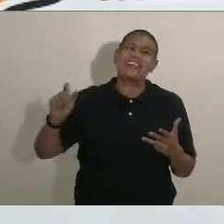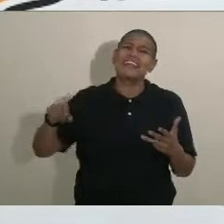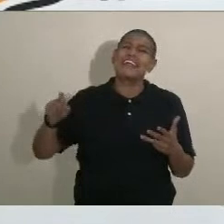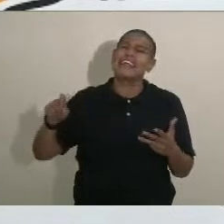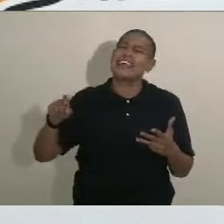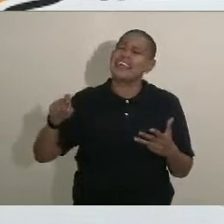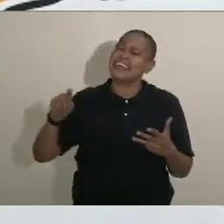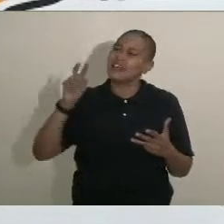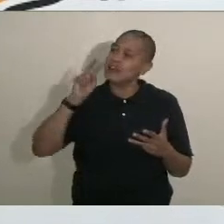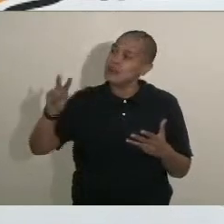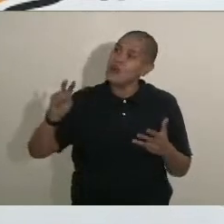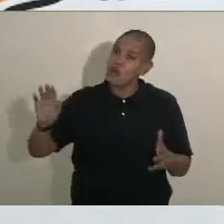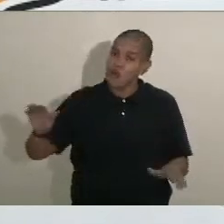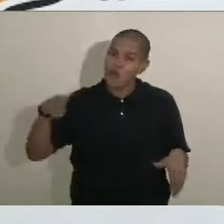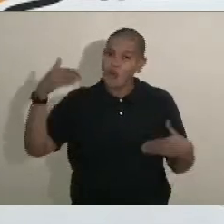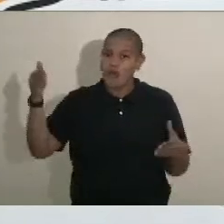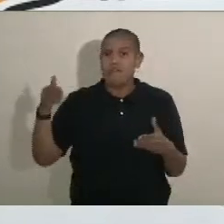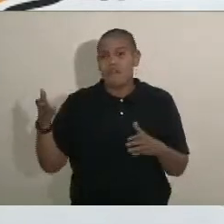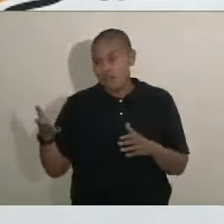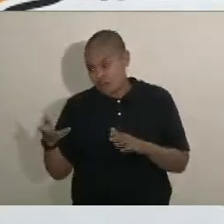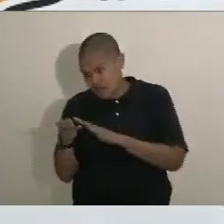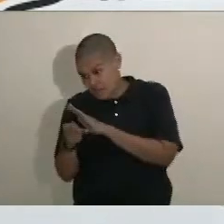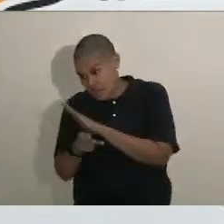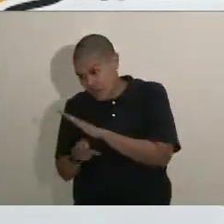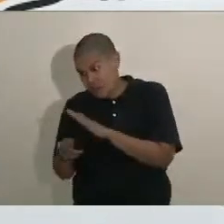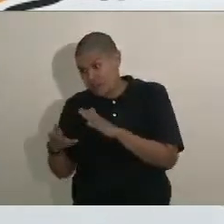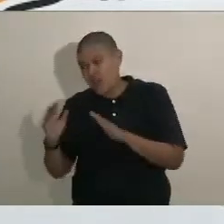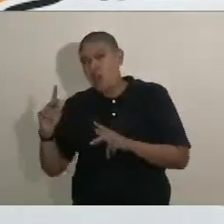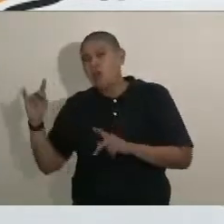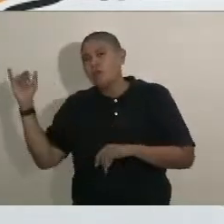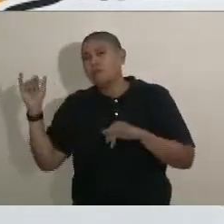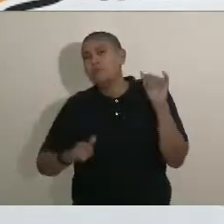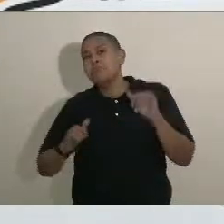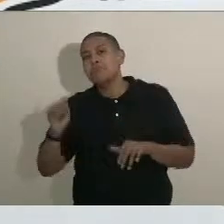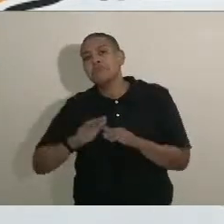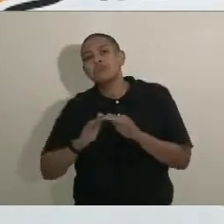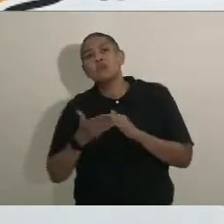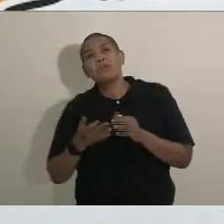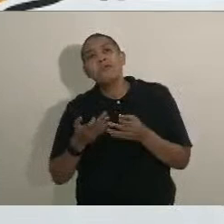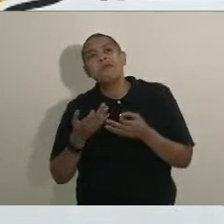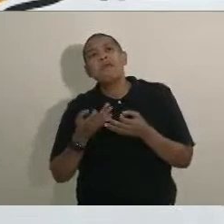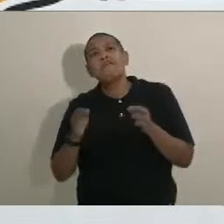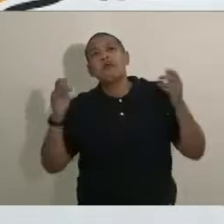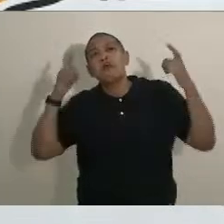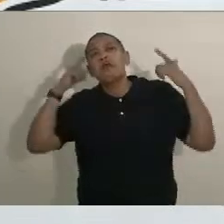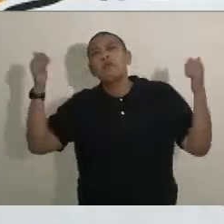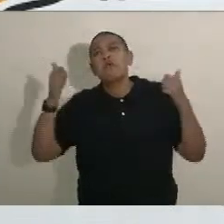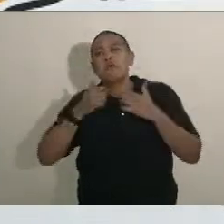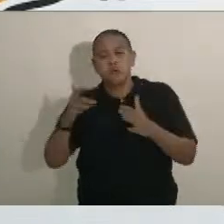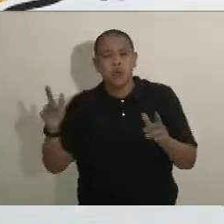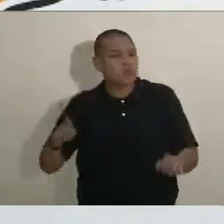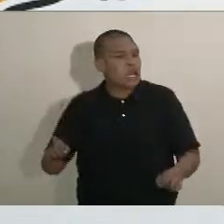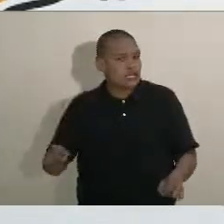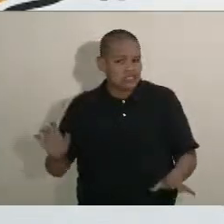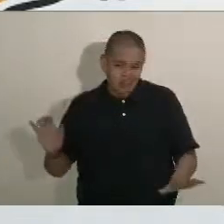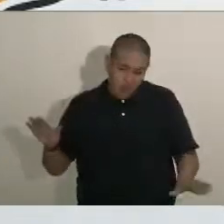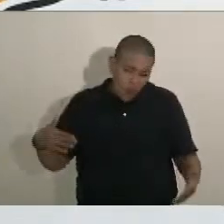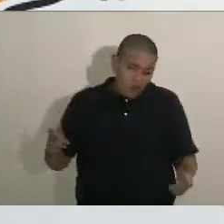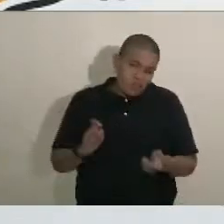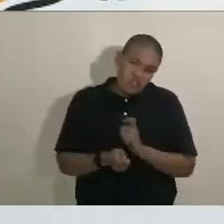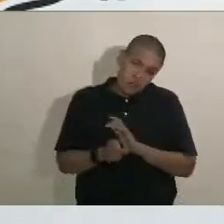the policy allowing people entry into the country without COVID pre-testing? Those are my questions.